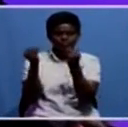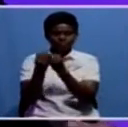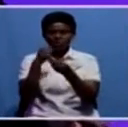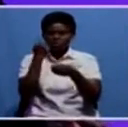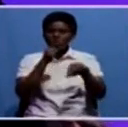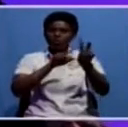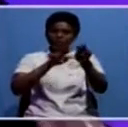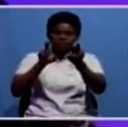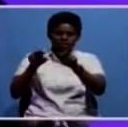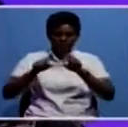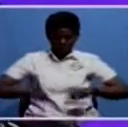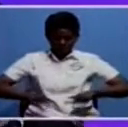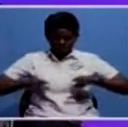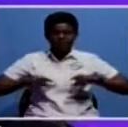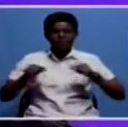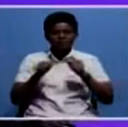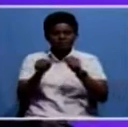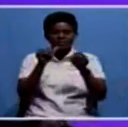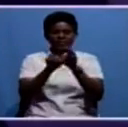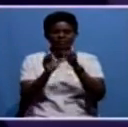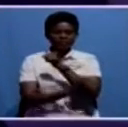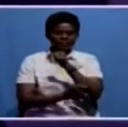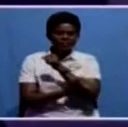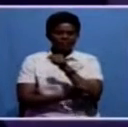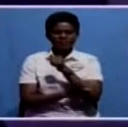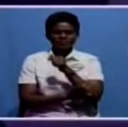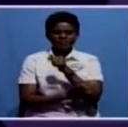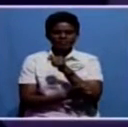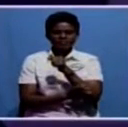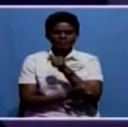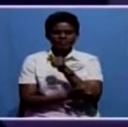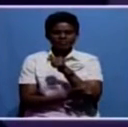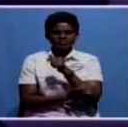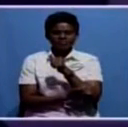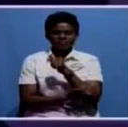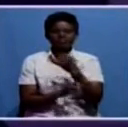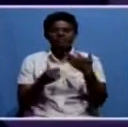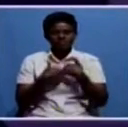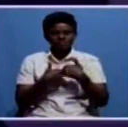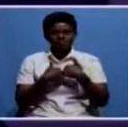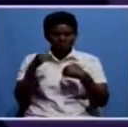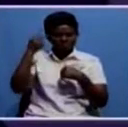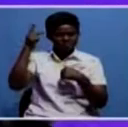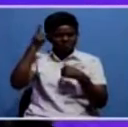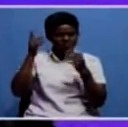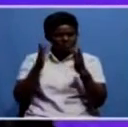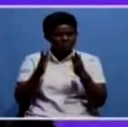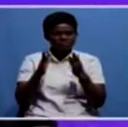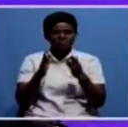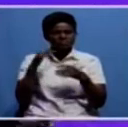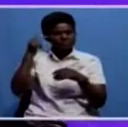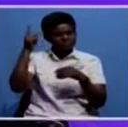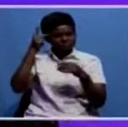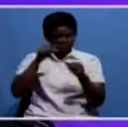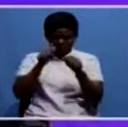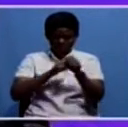lifestyles in this country. Let us have... Should there be a formal declaration of a lifestyle audit? But there is. For politicians, at least for politicians,